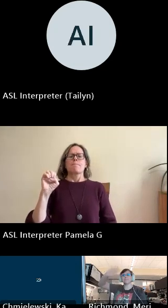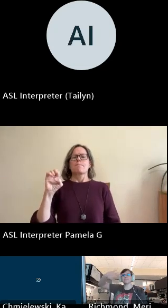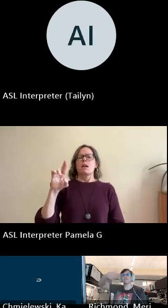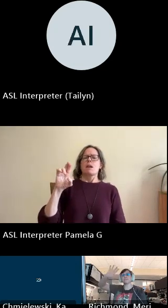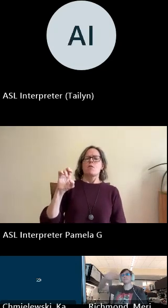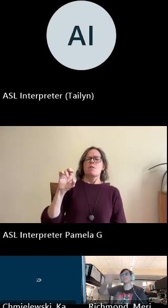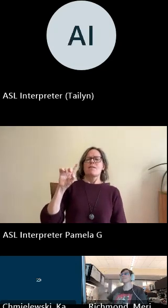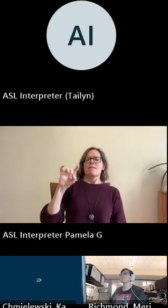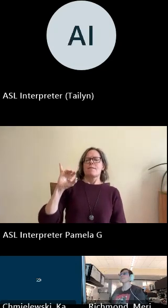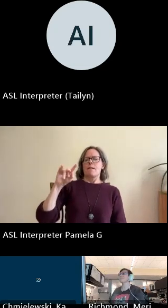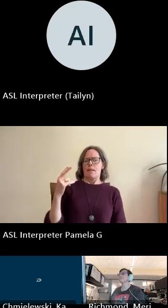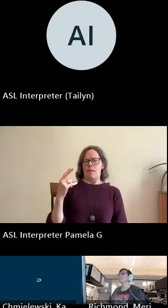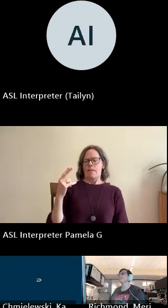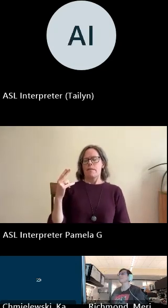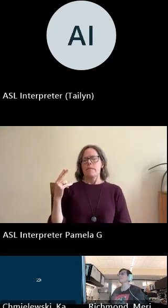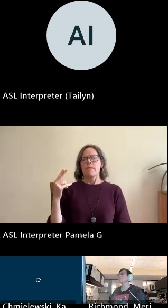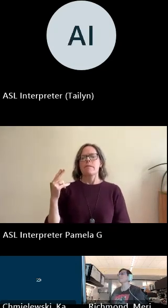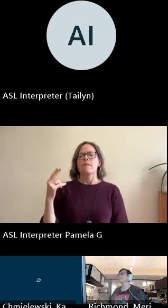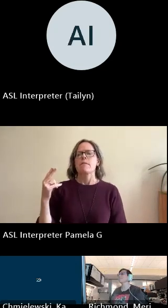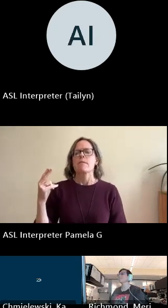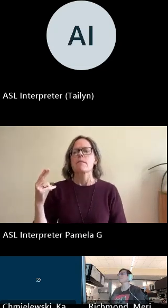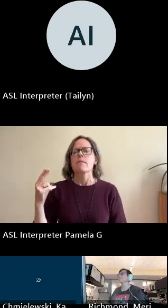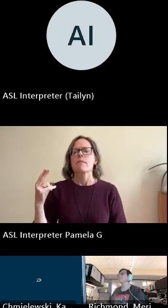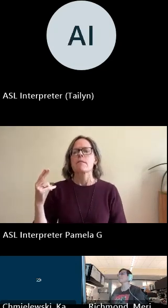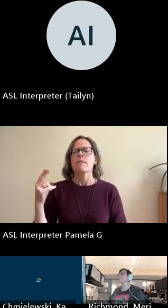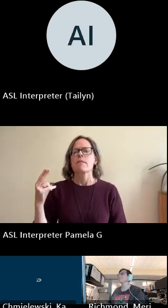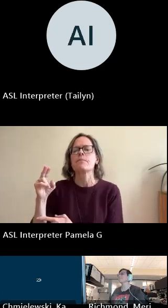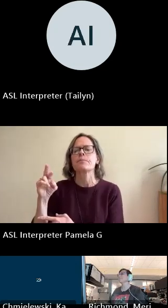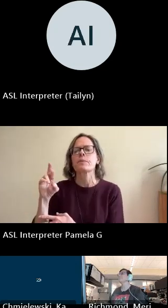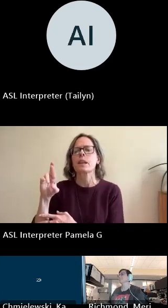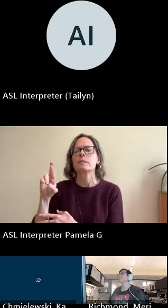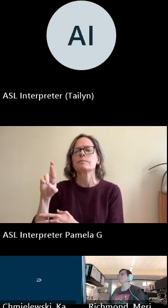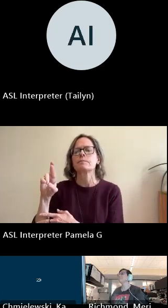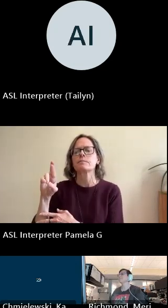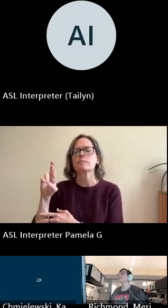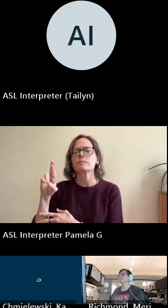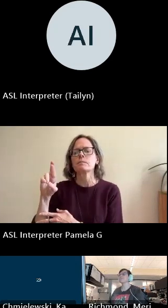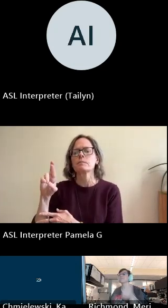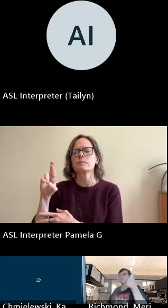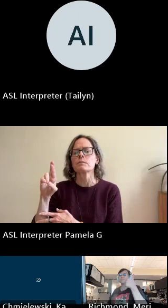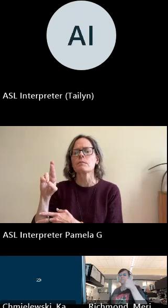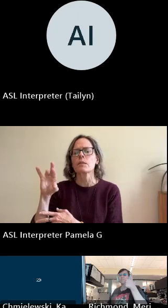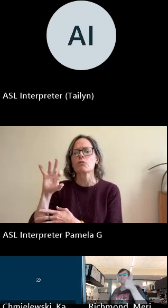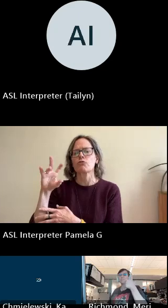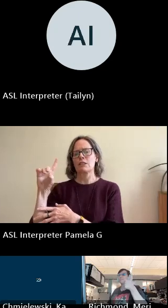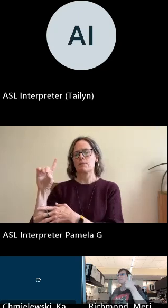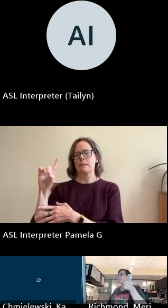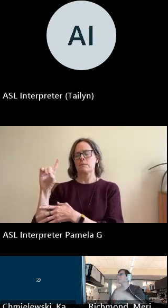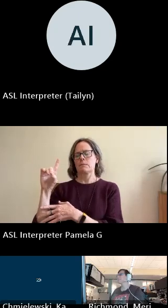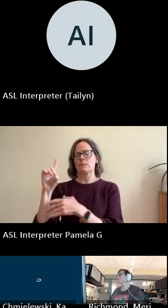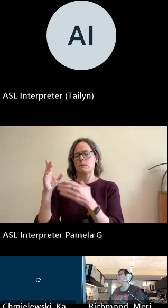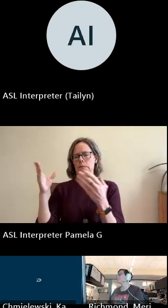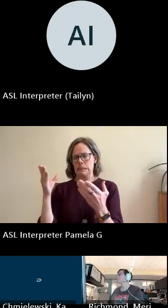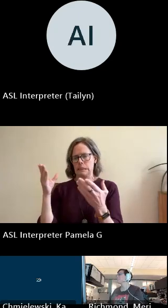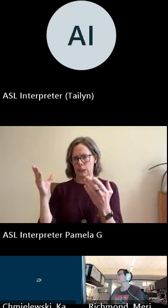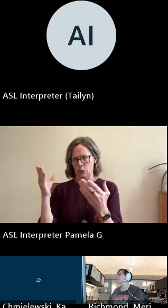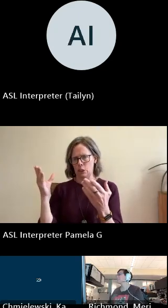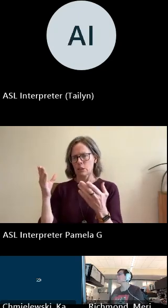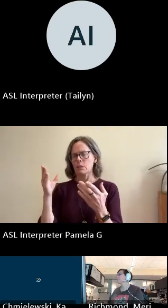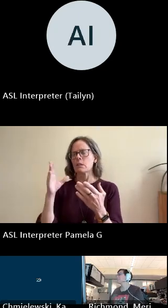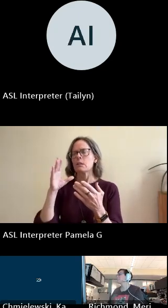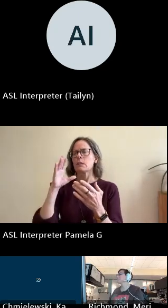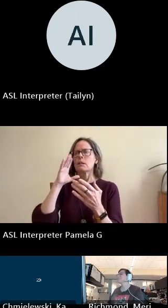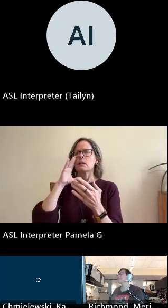And Meredith, I know you'll be putting some key links in the chat, but maybe feel free to